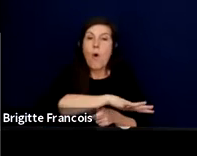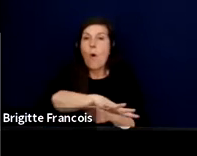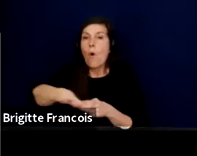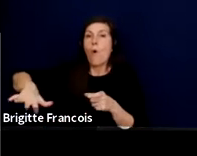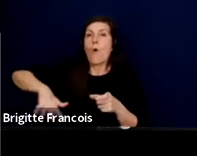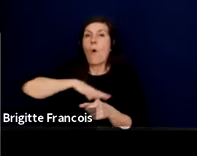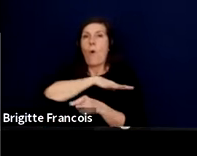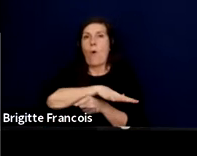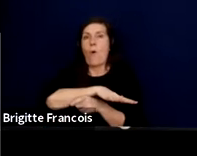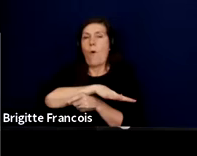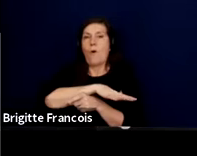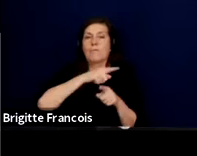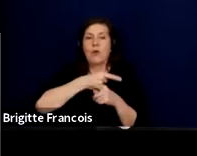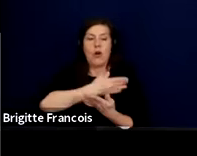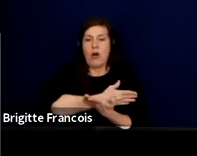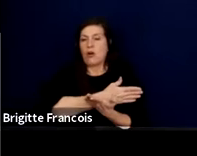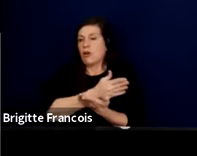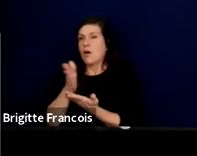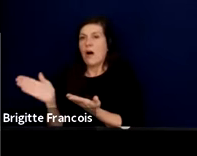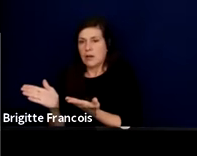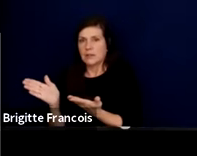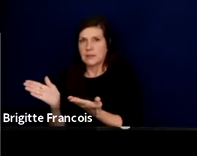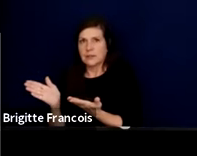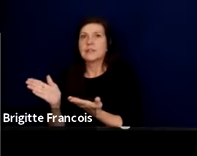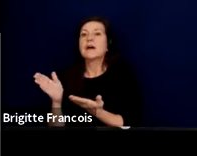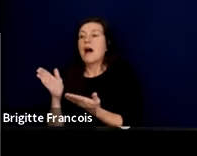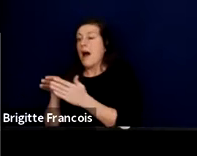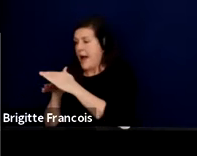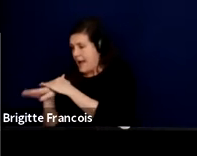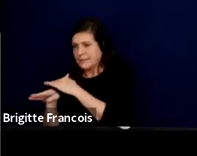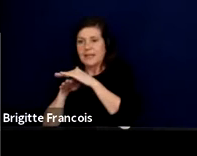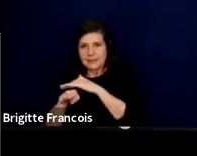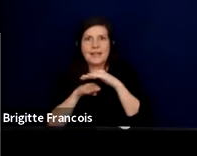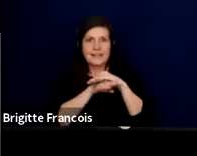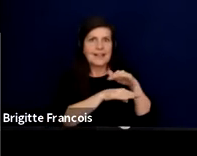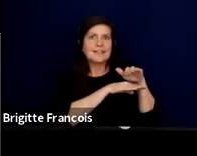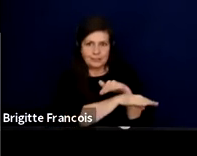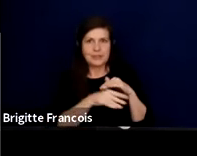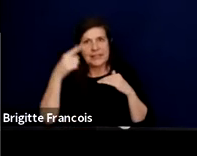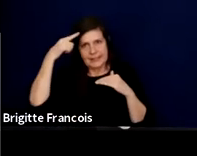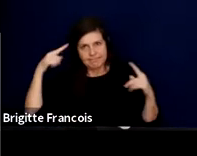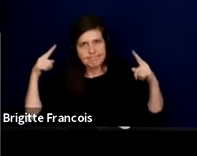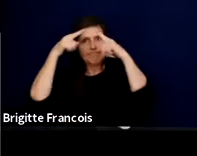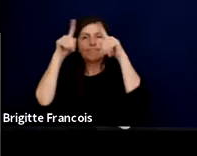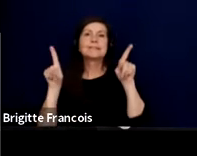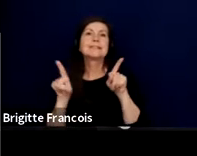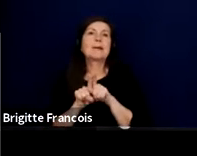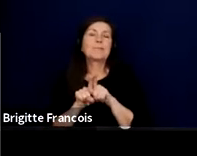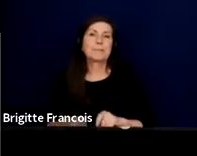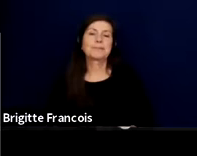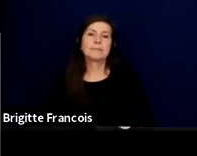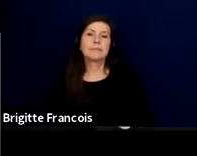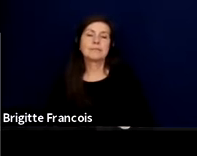aware of the situation. Yes. And you work at different departments. Yes, departments, absolutely. Can we call